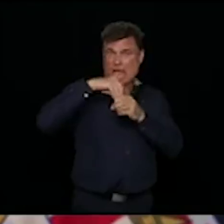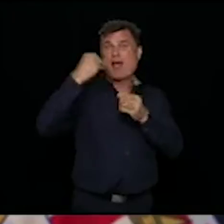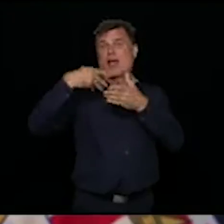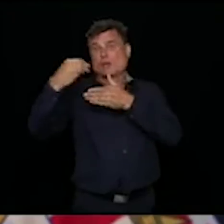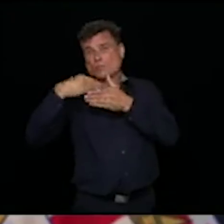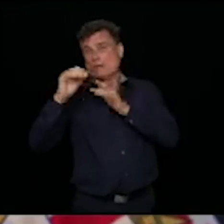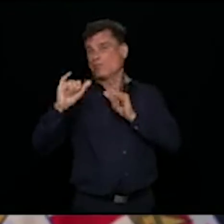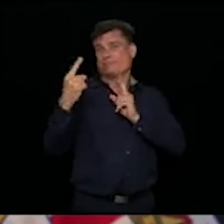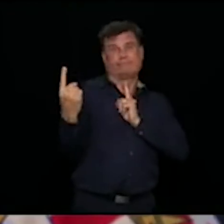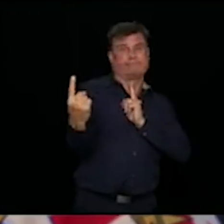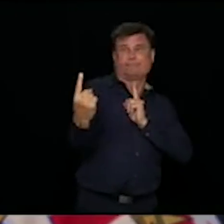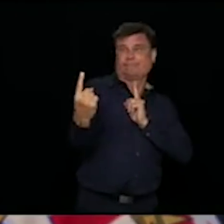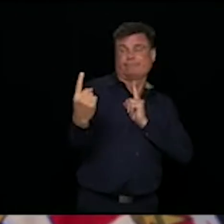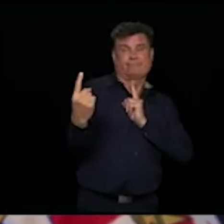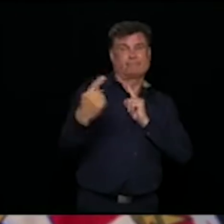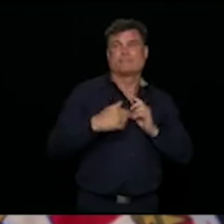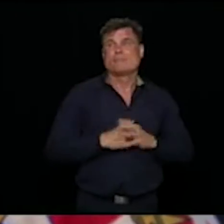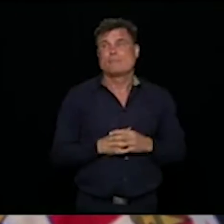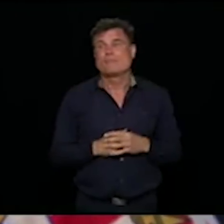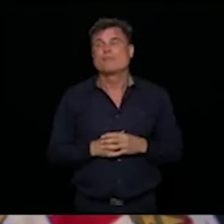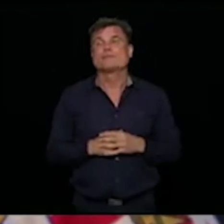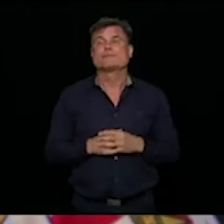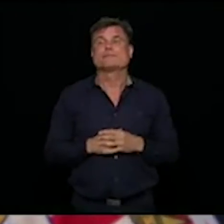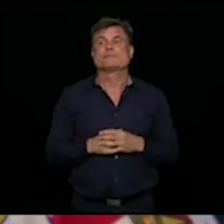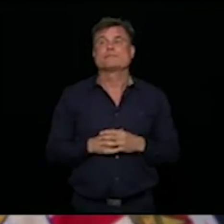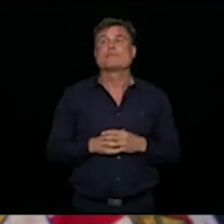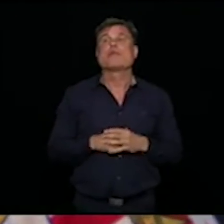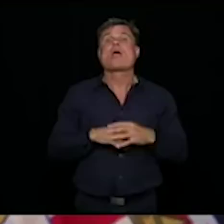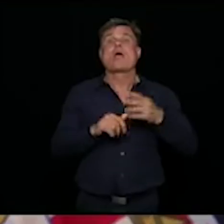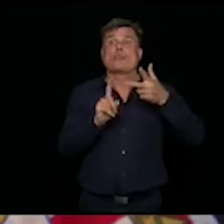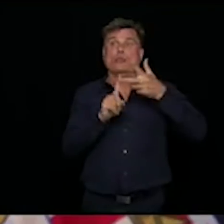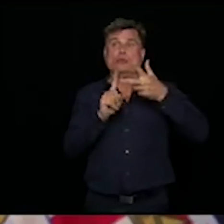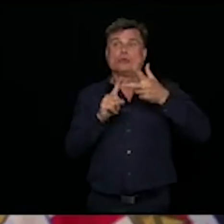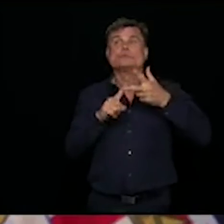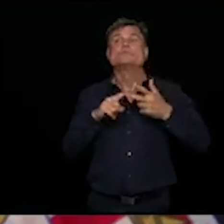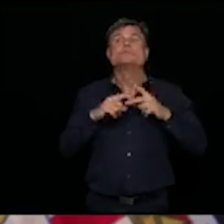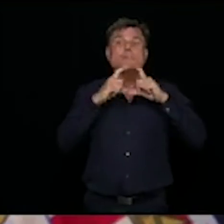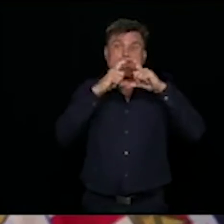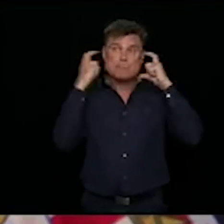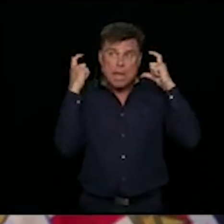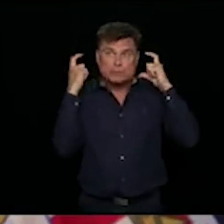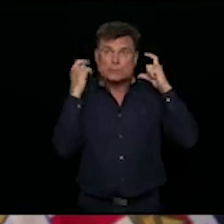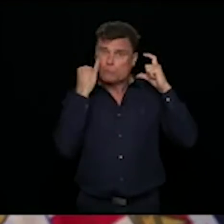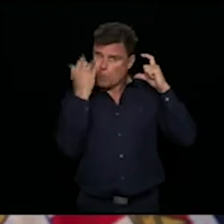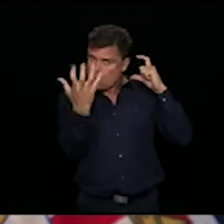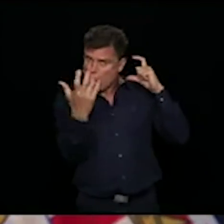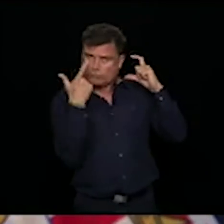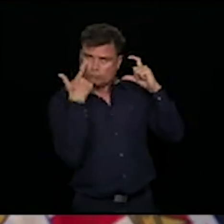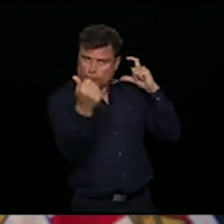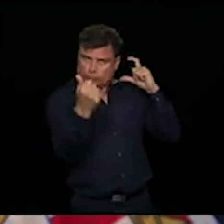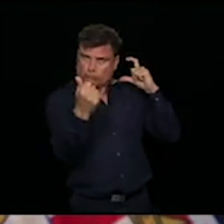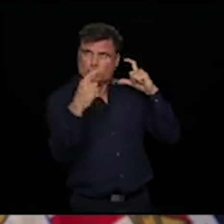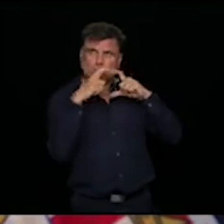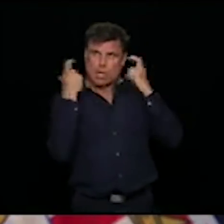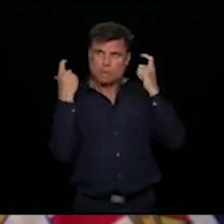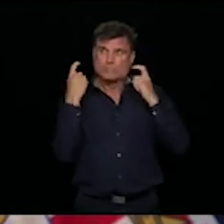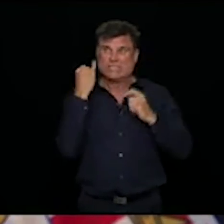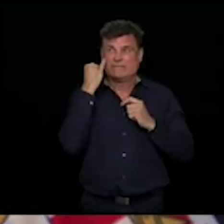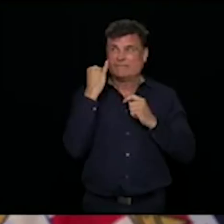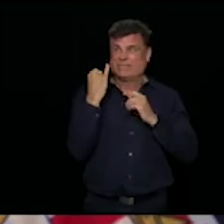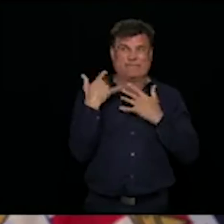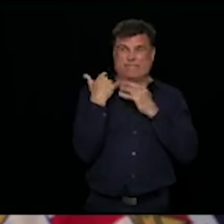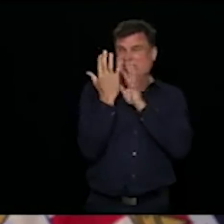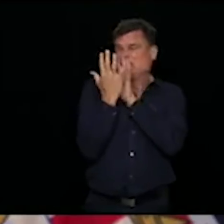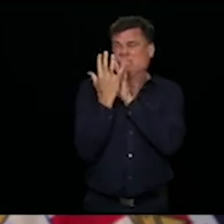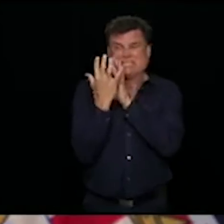safe physical distance, both inside as much as possible, but in particular with those outside of your learning group, using a mask